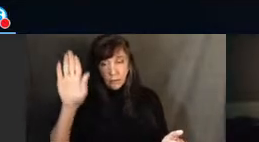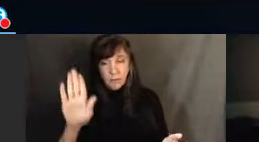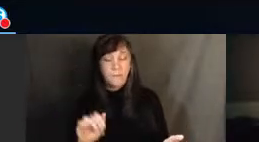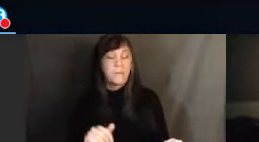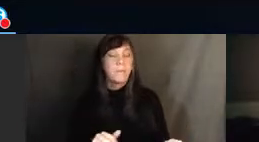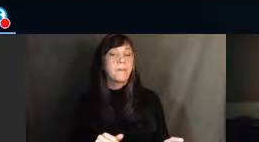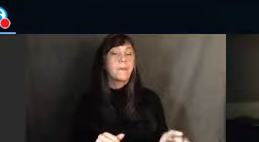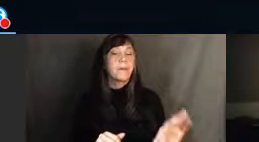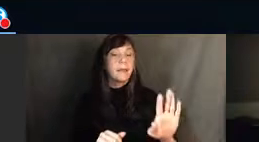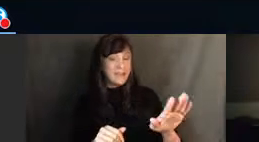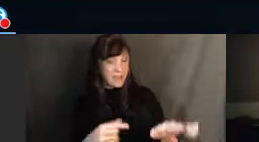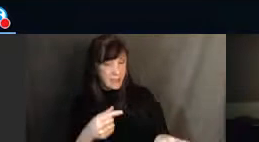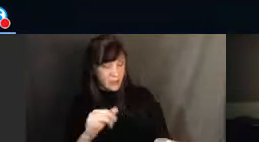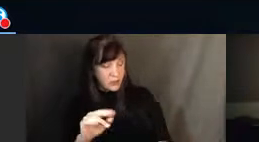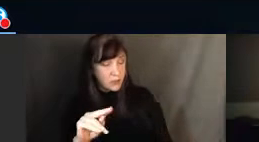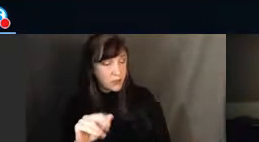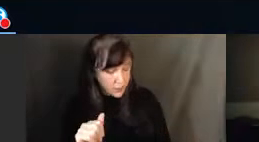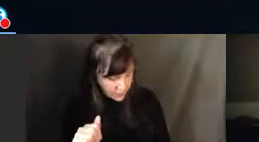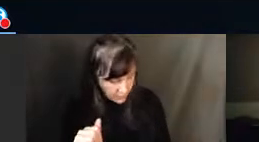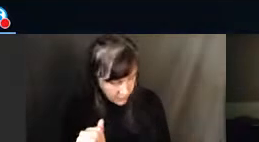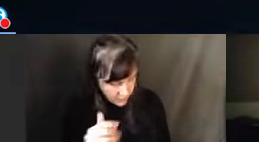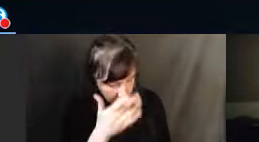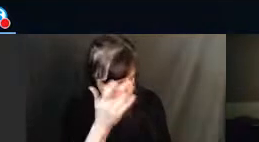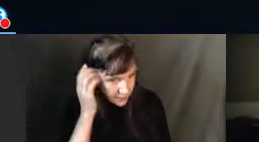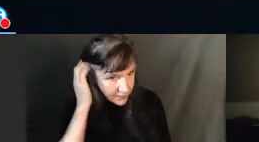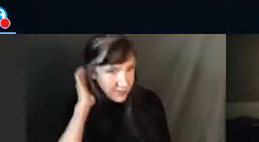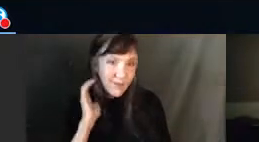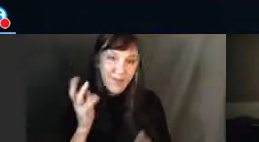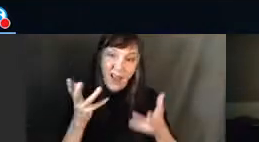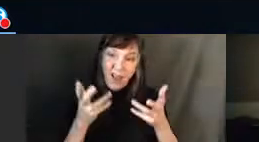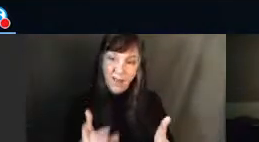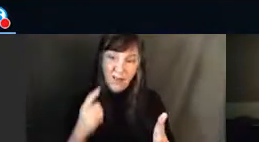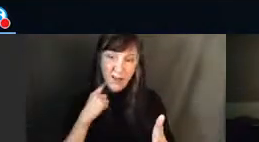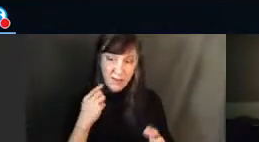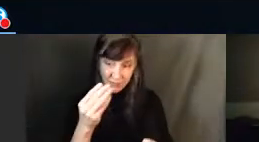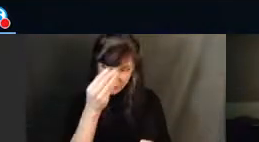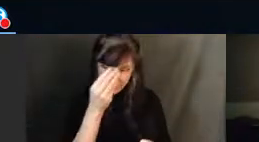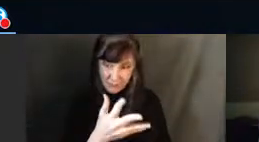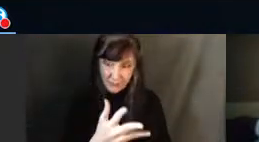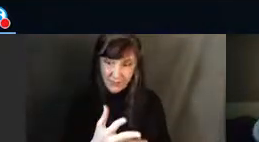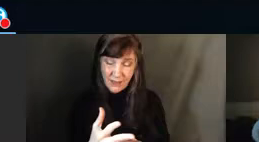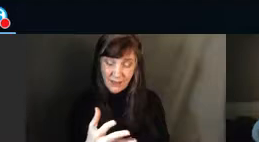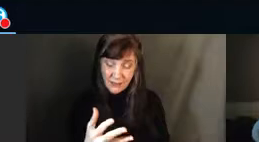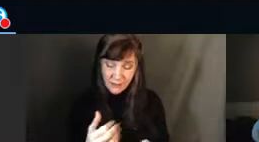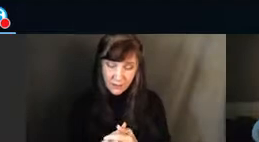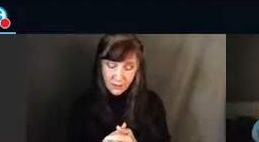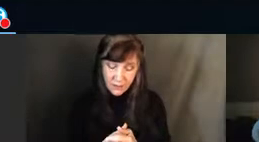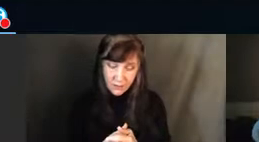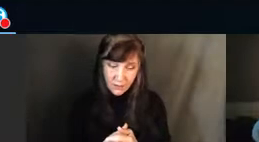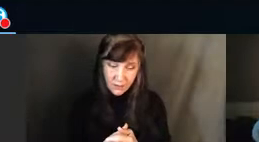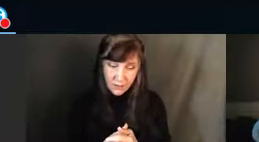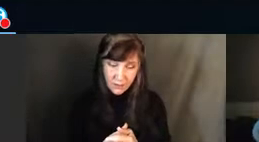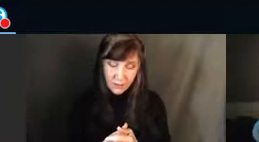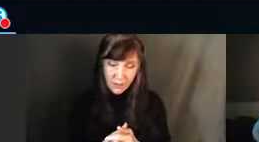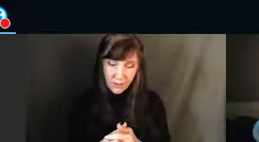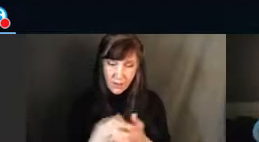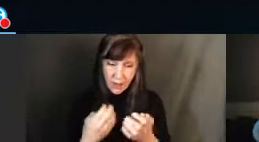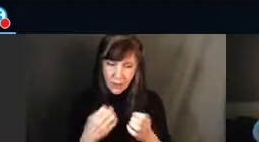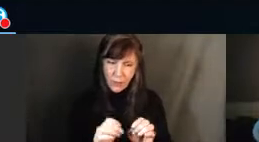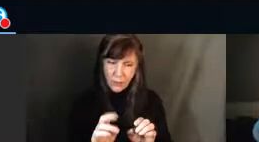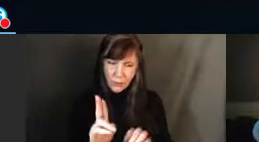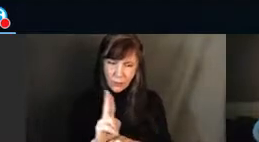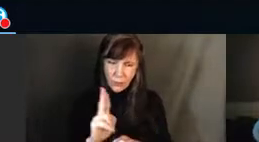Gina, there's a to be able to use as a text message to